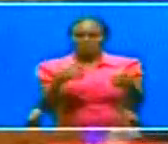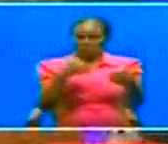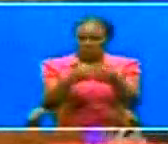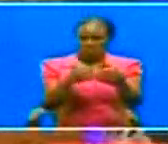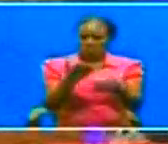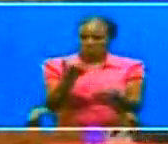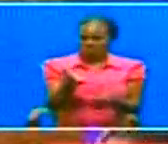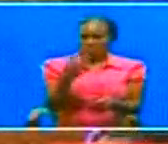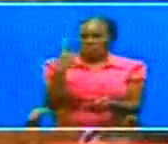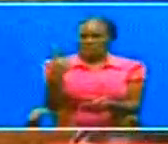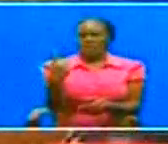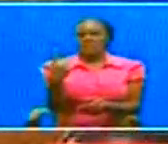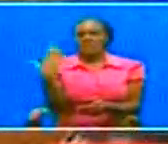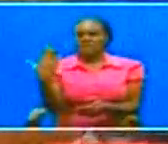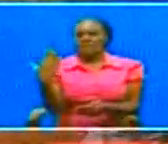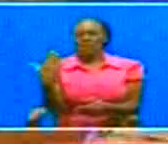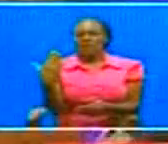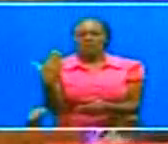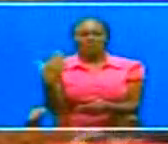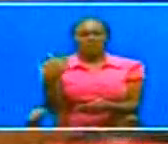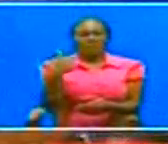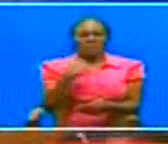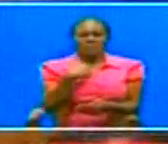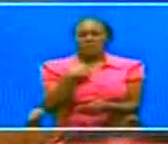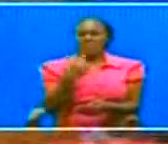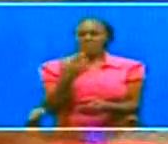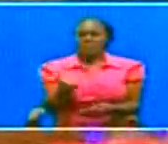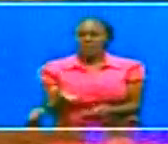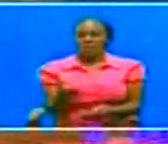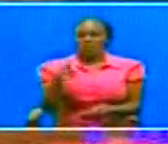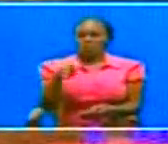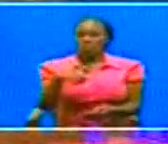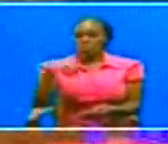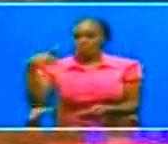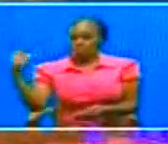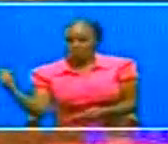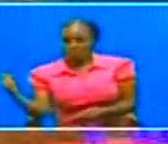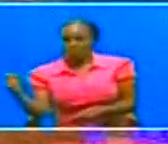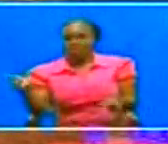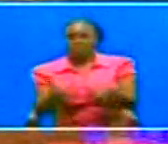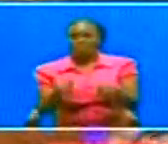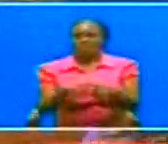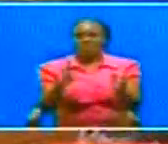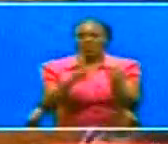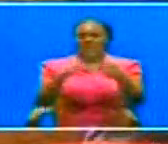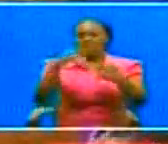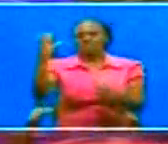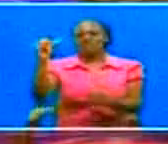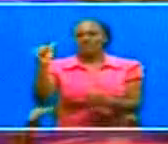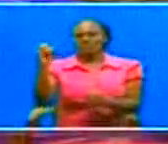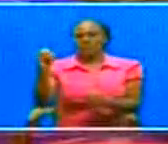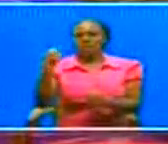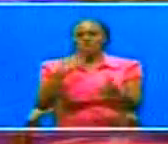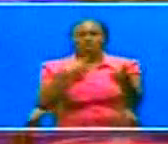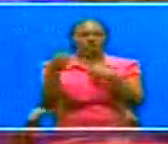your own stuff. I think that's what I'm going to do next. I'm going to undercut the pirater. You're going for 100 and mine's 50. Mm-hmm. Yeah. I want to talk about